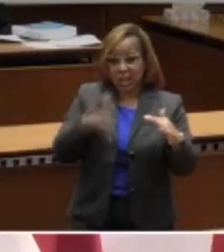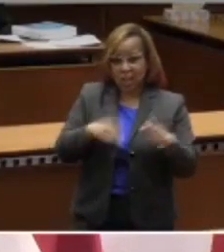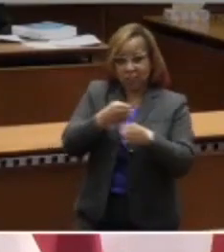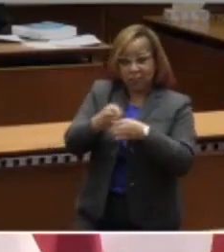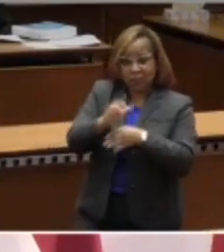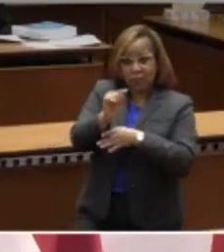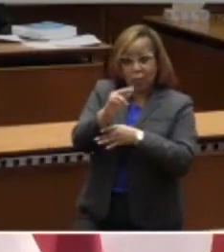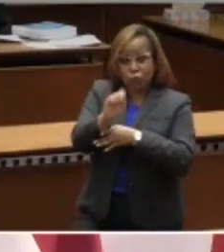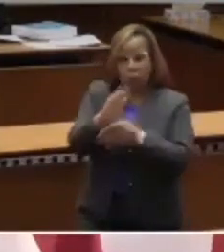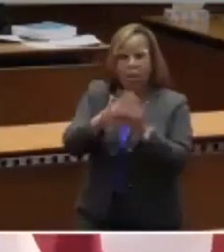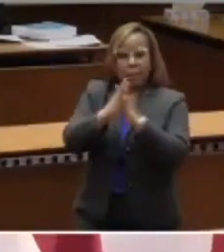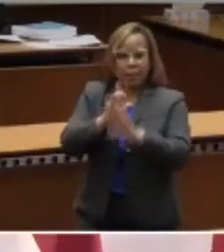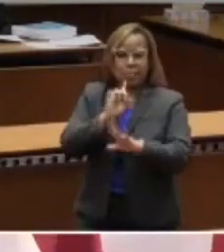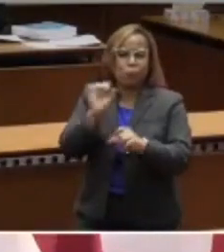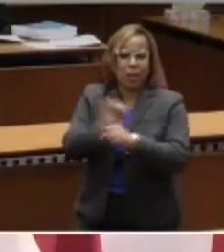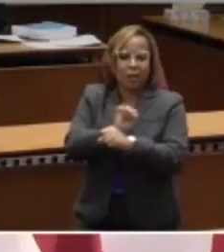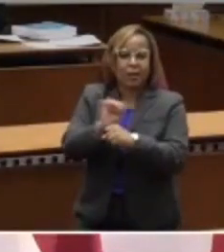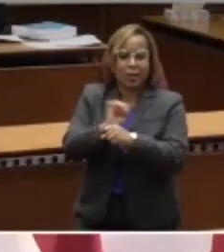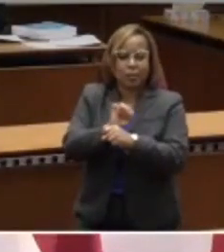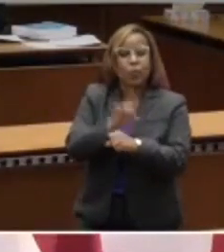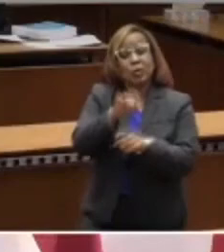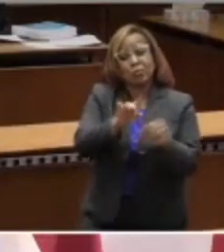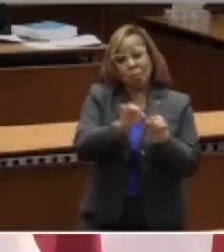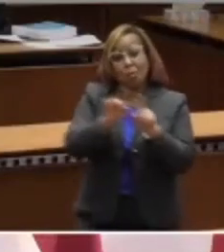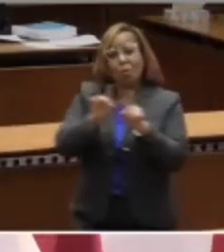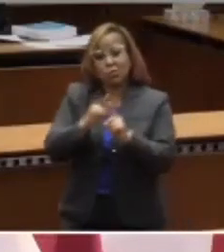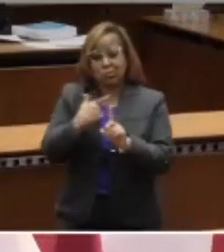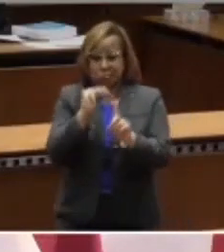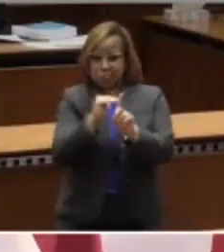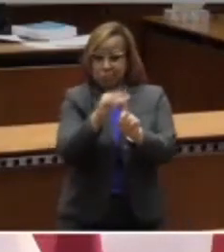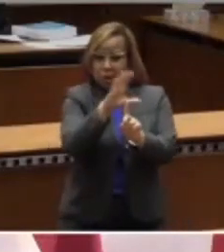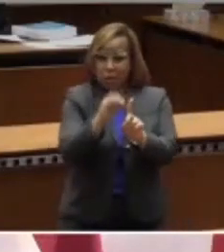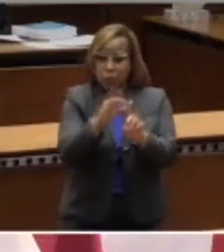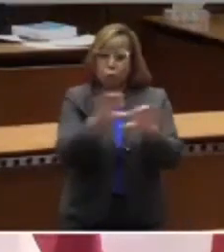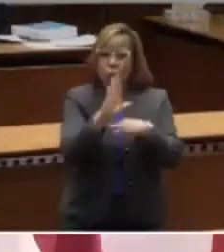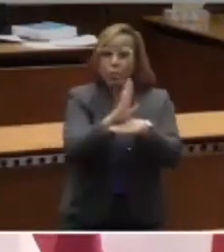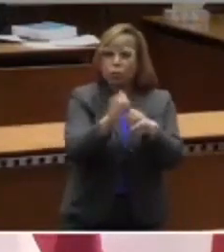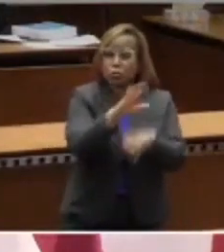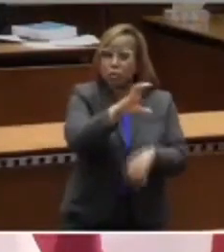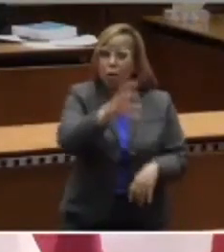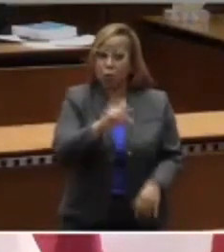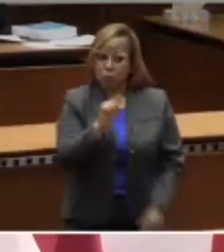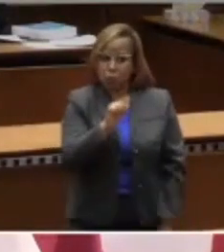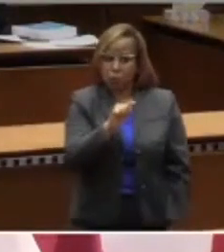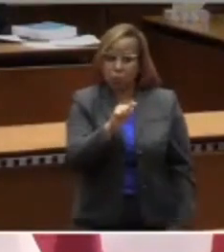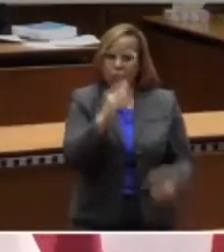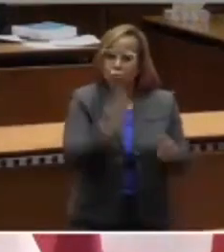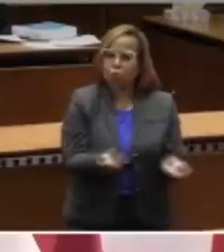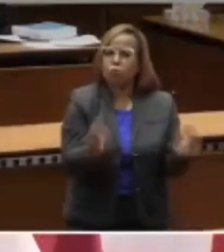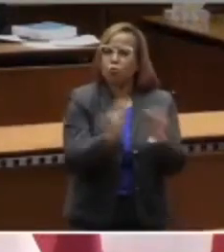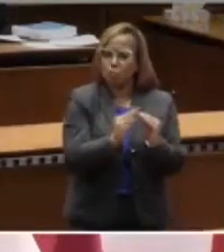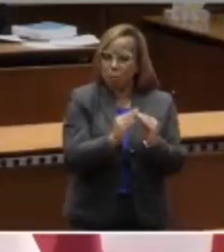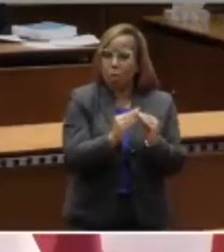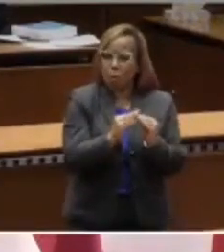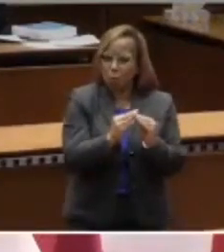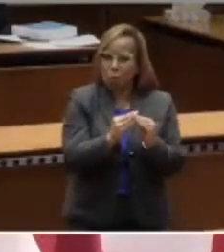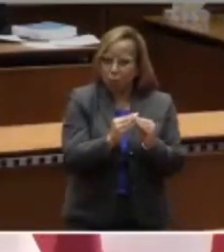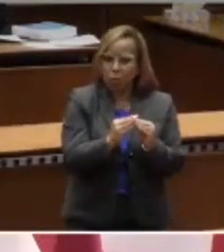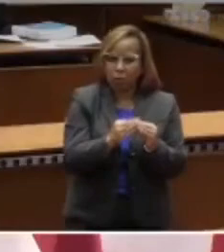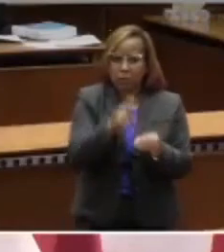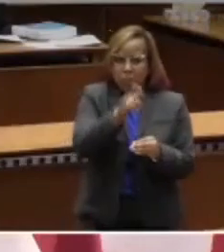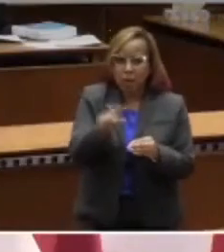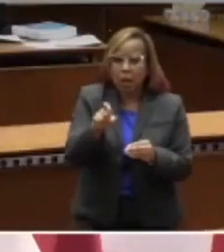trades a reality. We need to also challenge companies who do business with Chicago to do more on supply